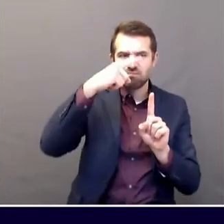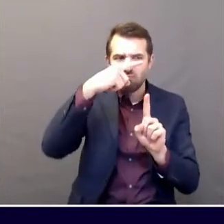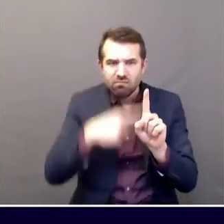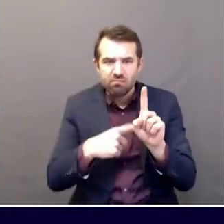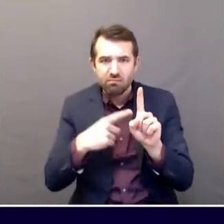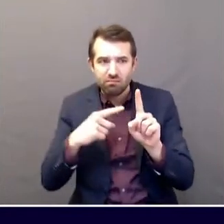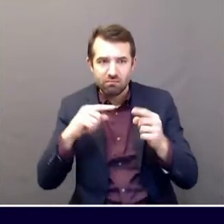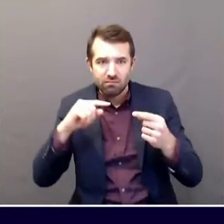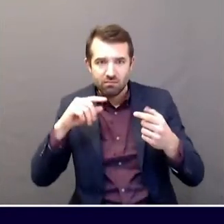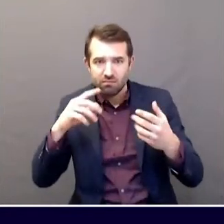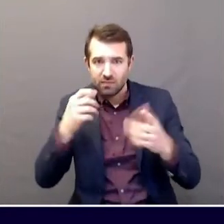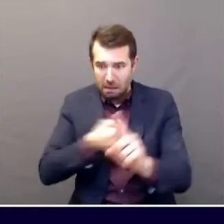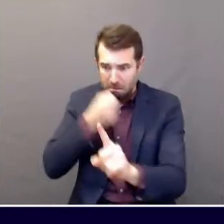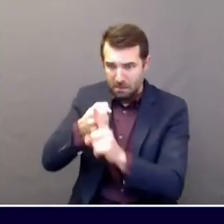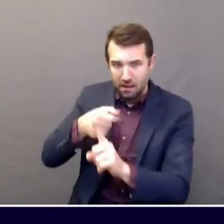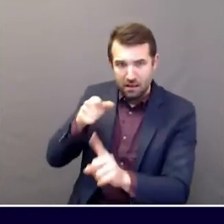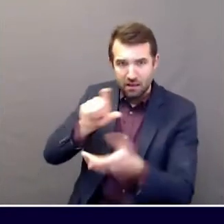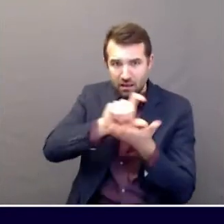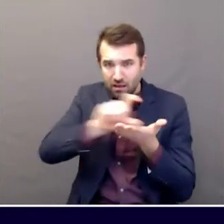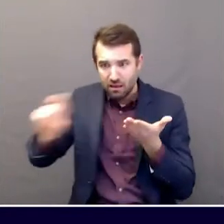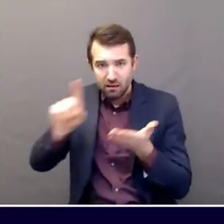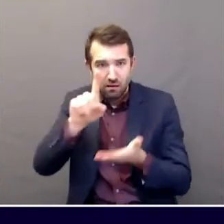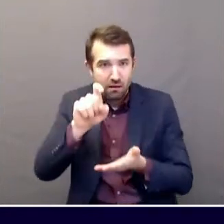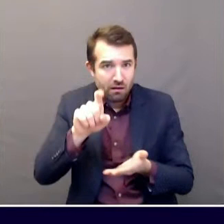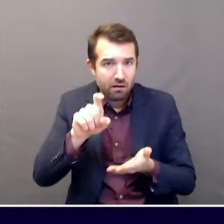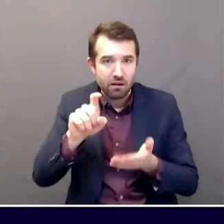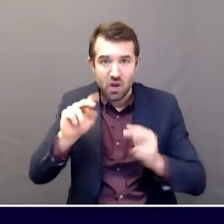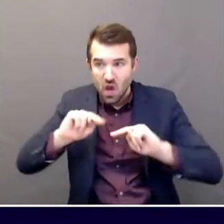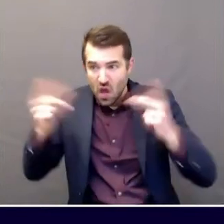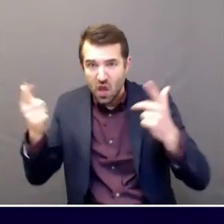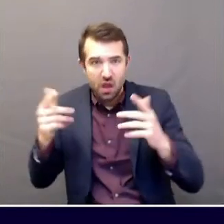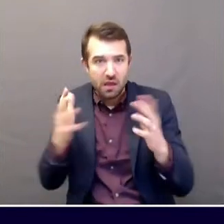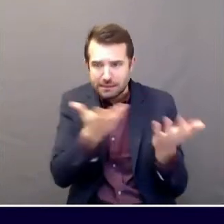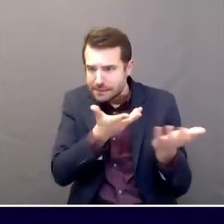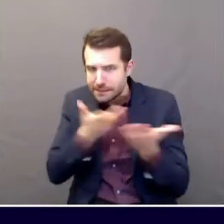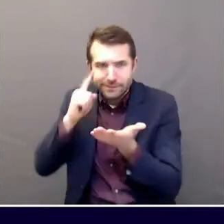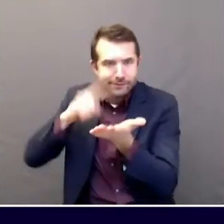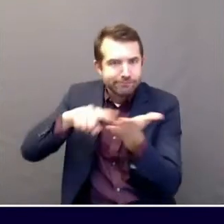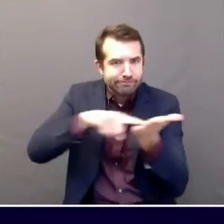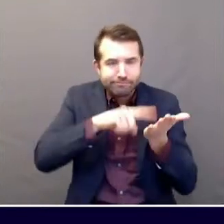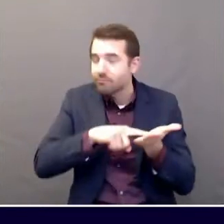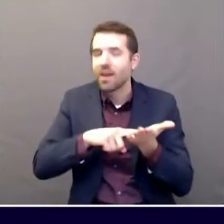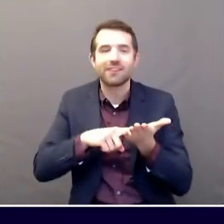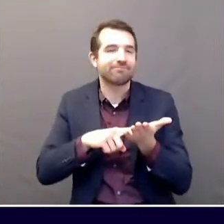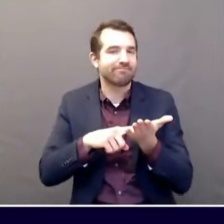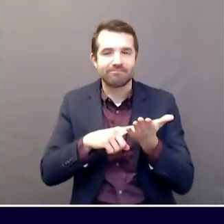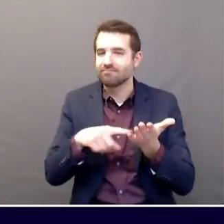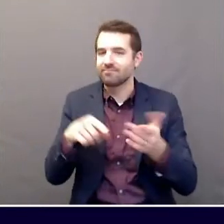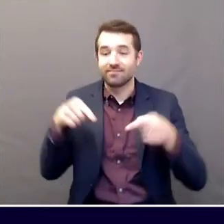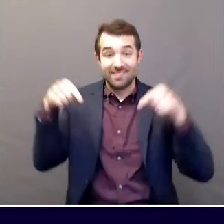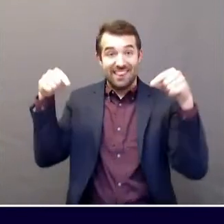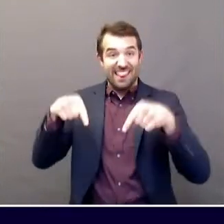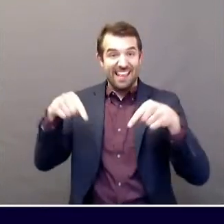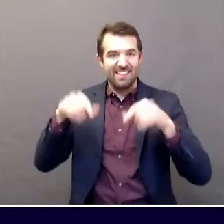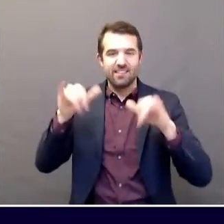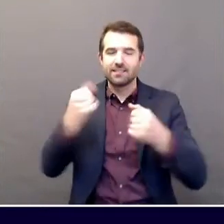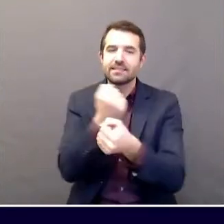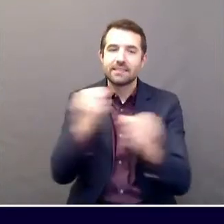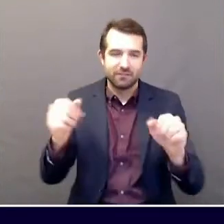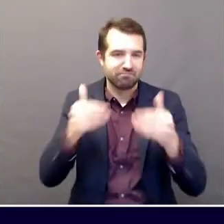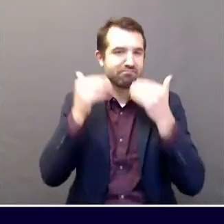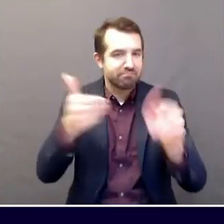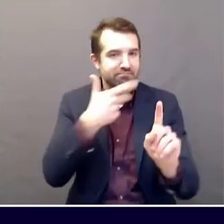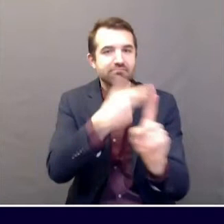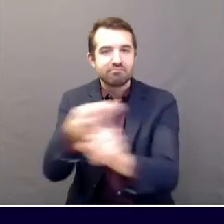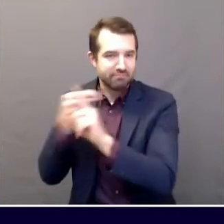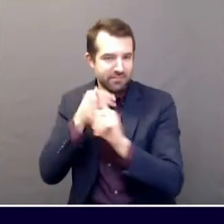of the vaccine. And the clear answer that we received back was that no, there was no compromising of the safety or